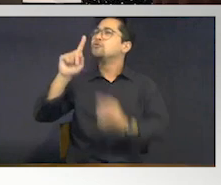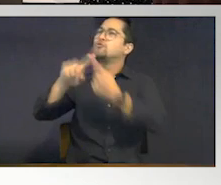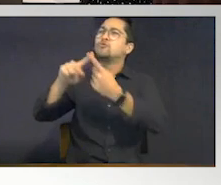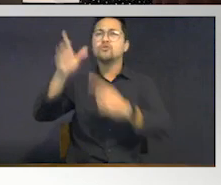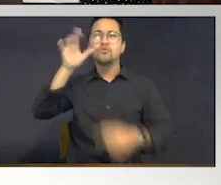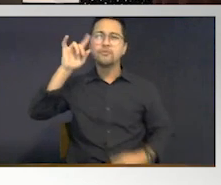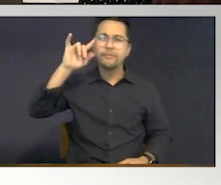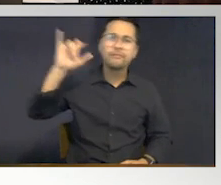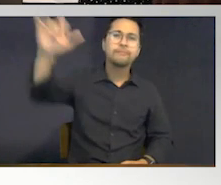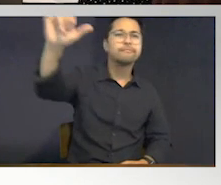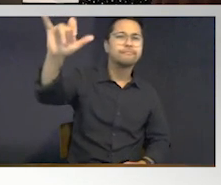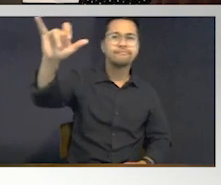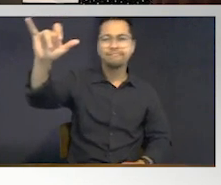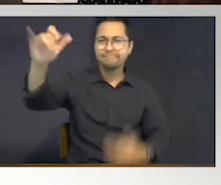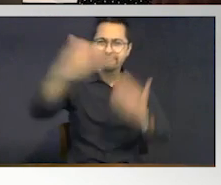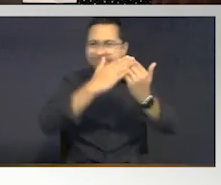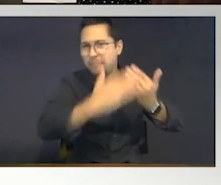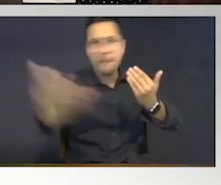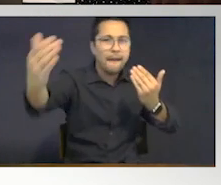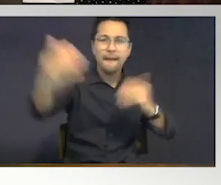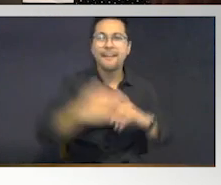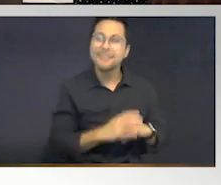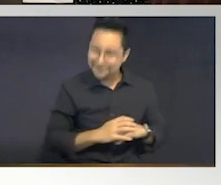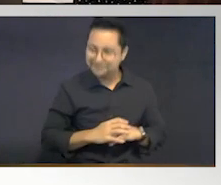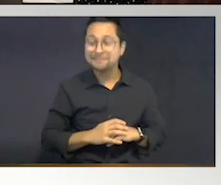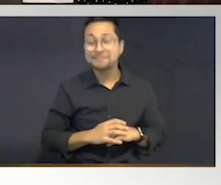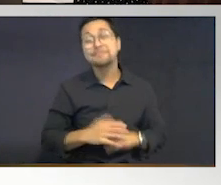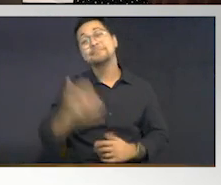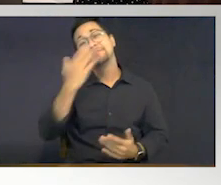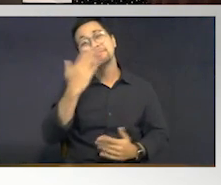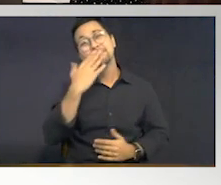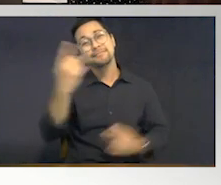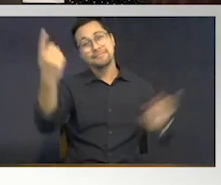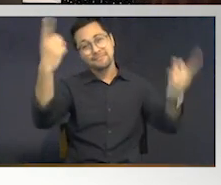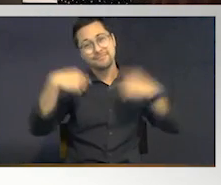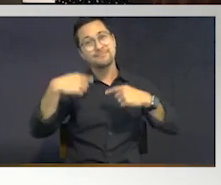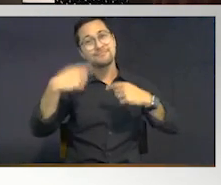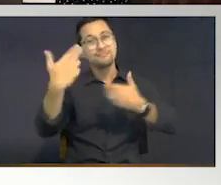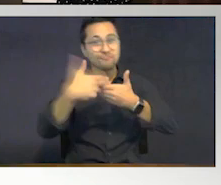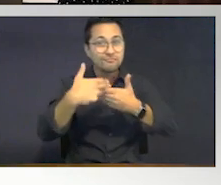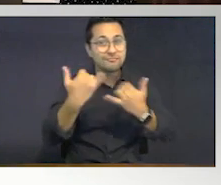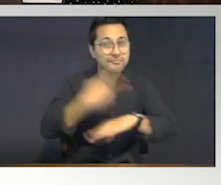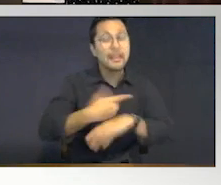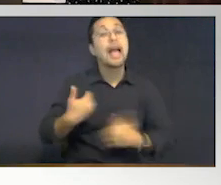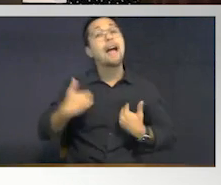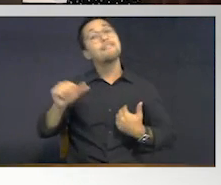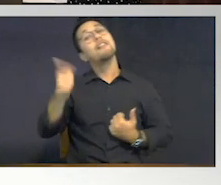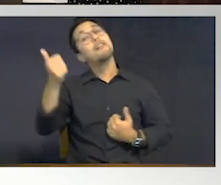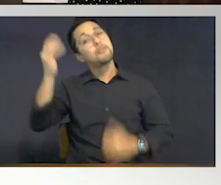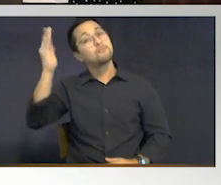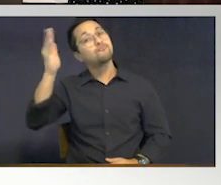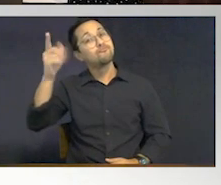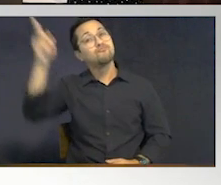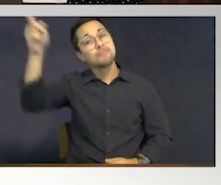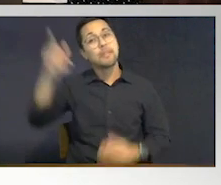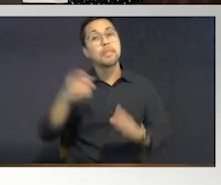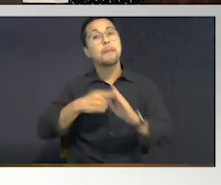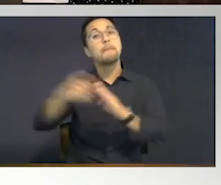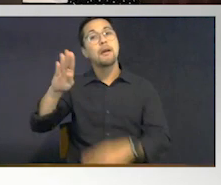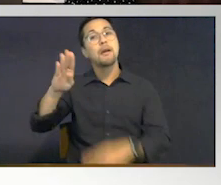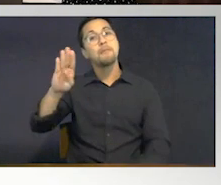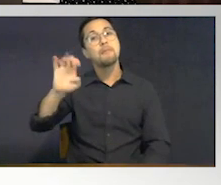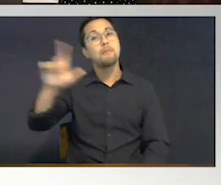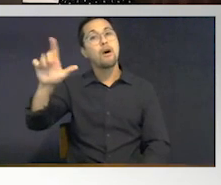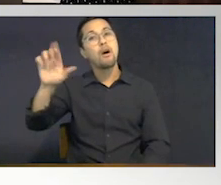and beyond. And go to infinity and beyond. So thank you for joining me. I do have another presentation in the main ballroom,